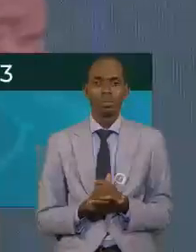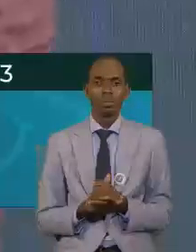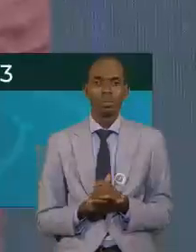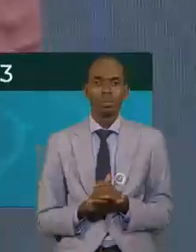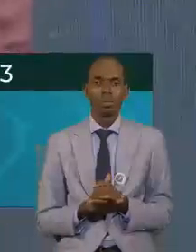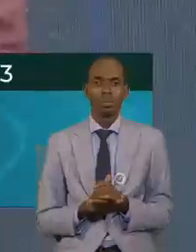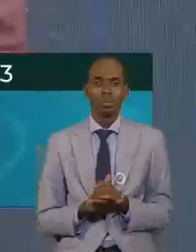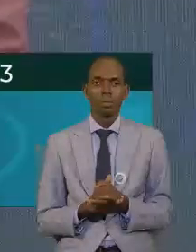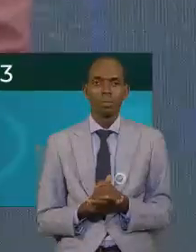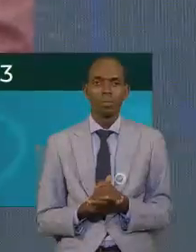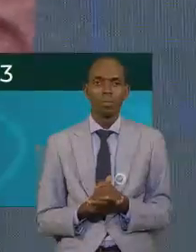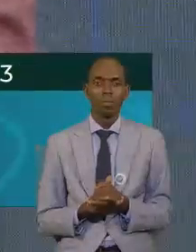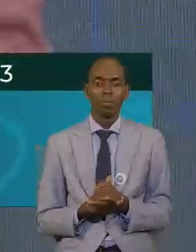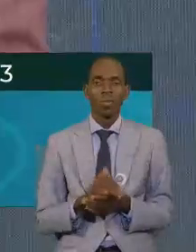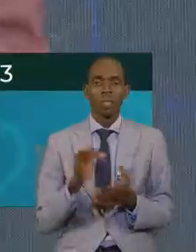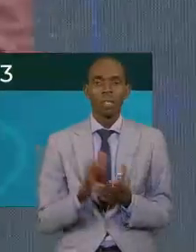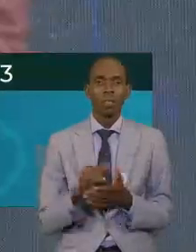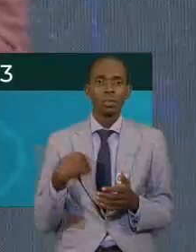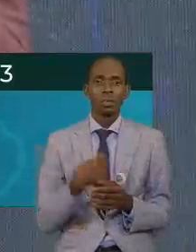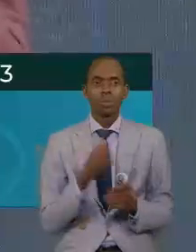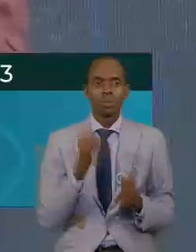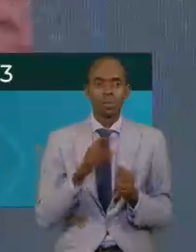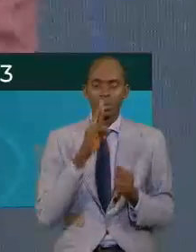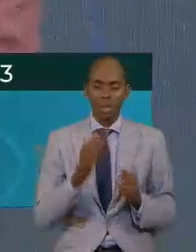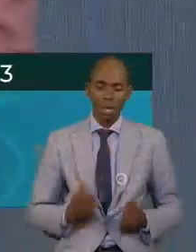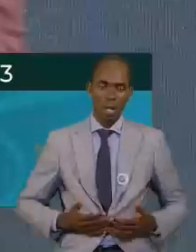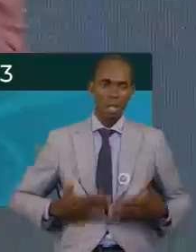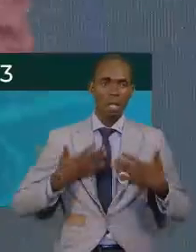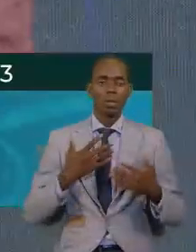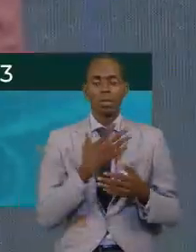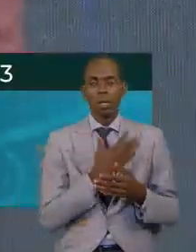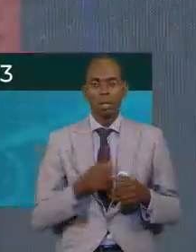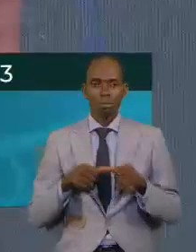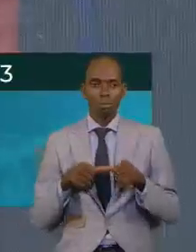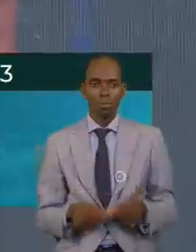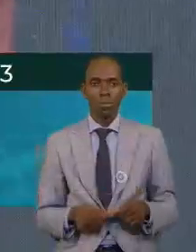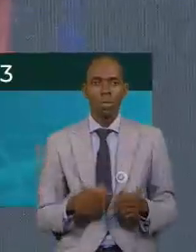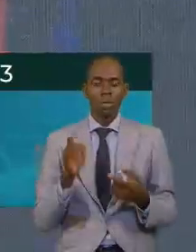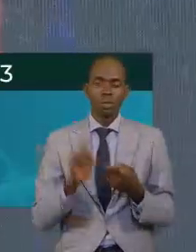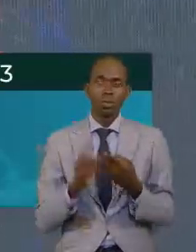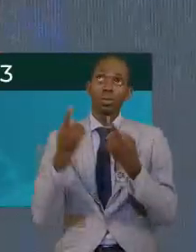that we which are alive and remain unto the coming of the Lord